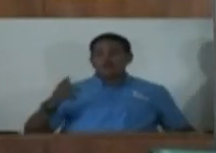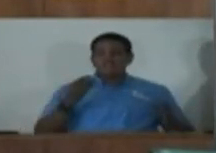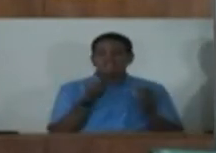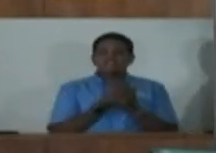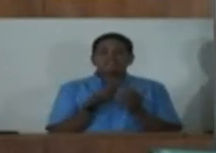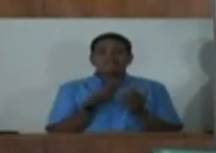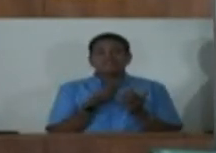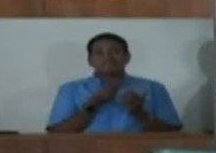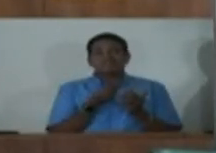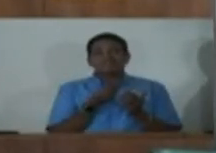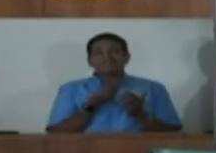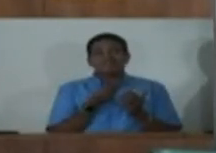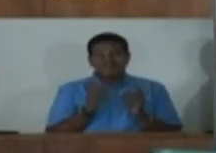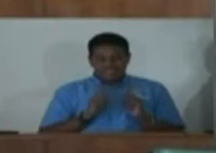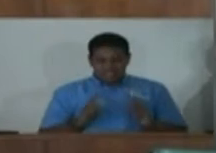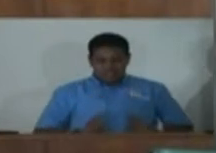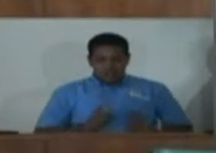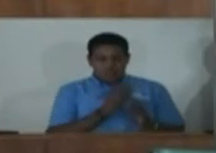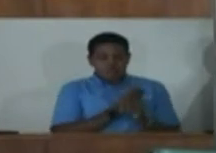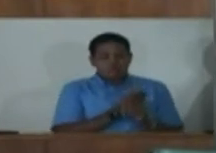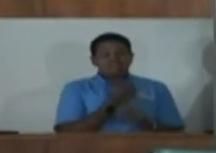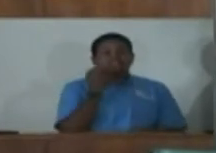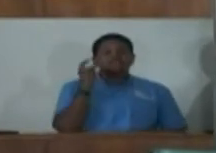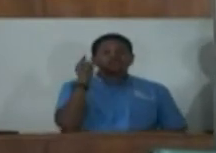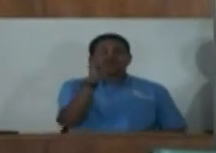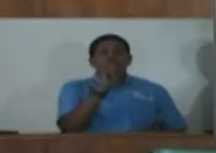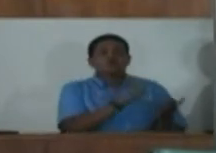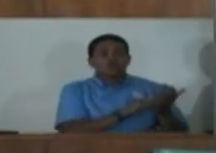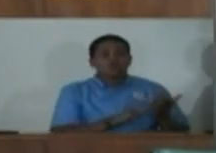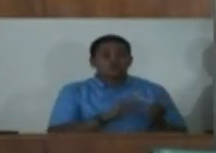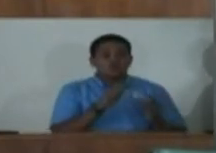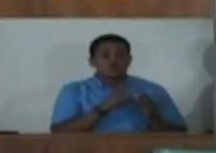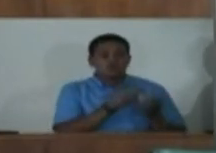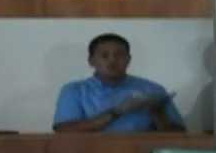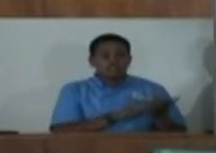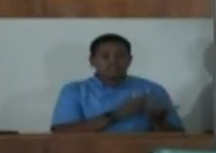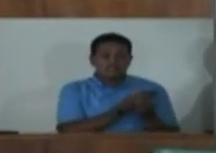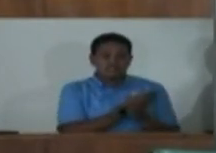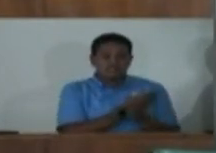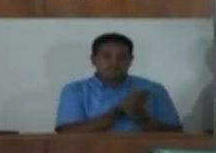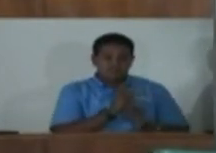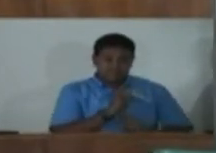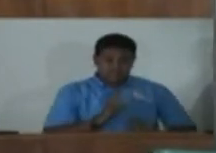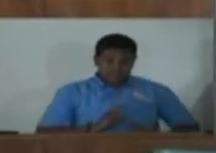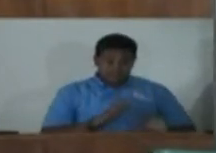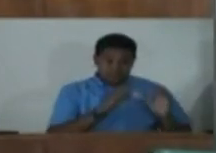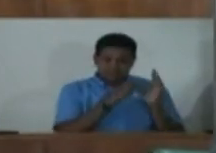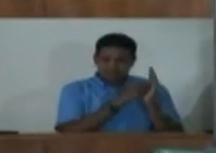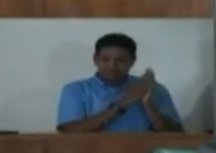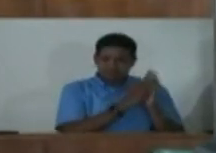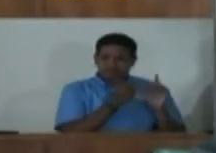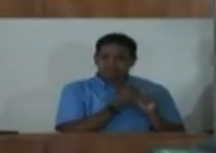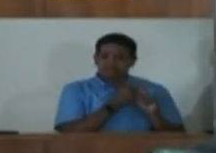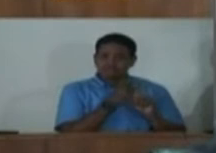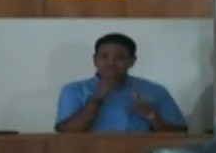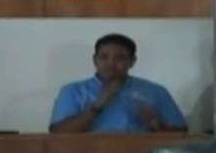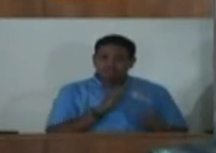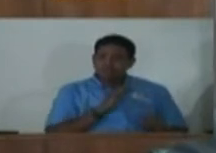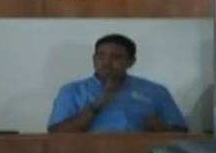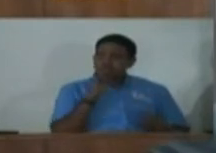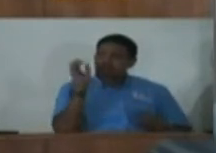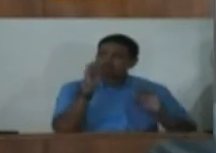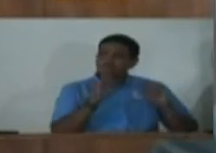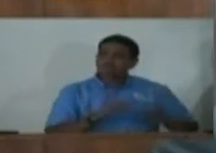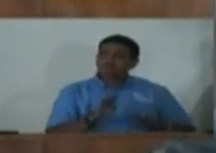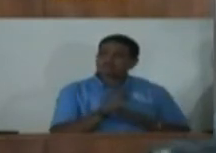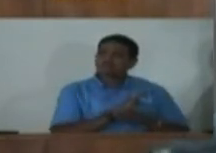property. If you go down to the registration where you register physical property, it's a substantial and imposing business,